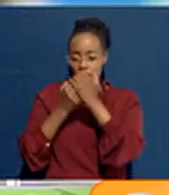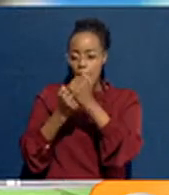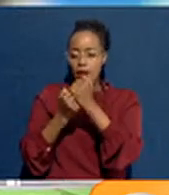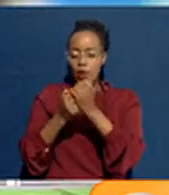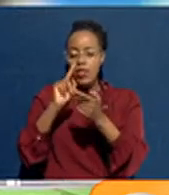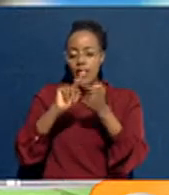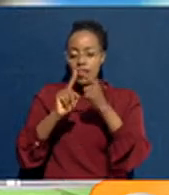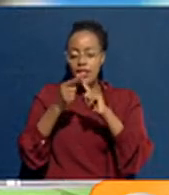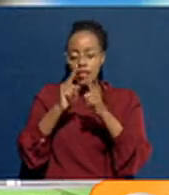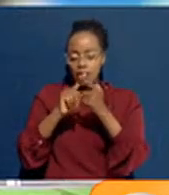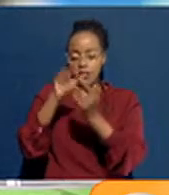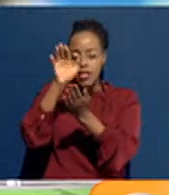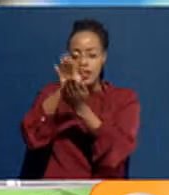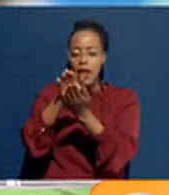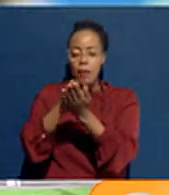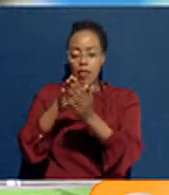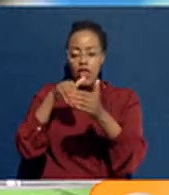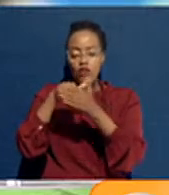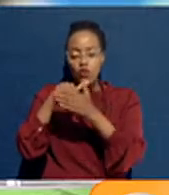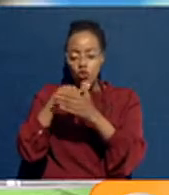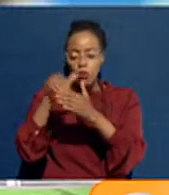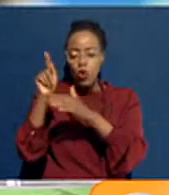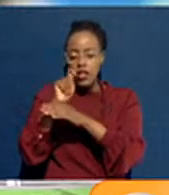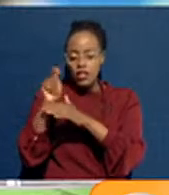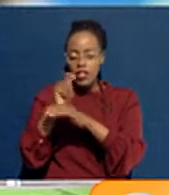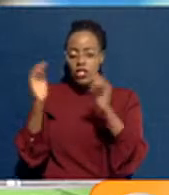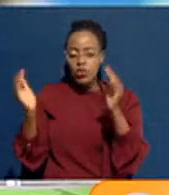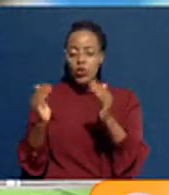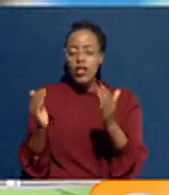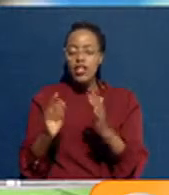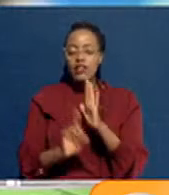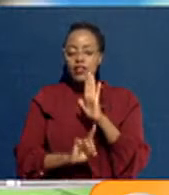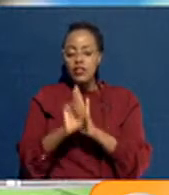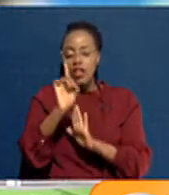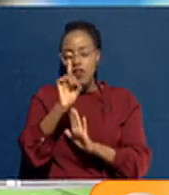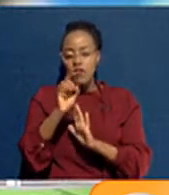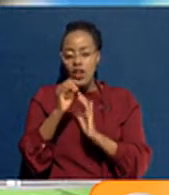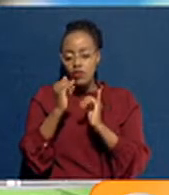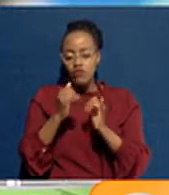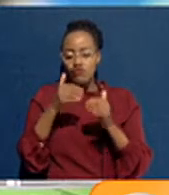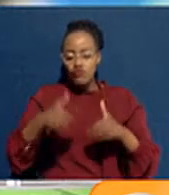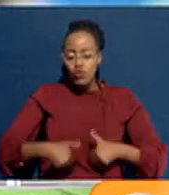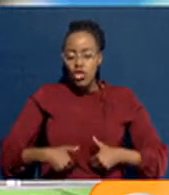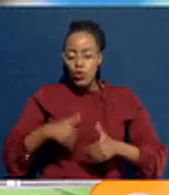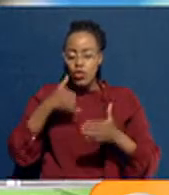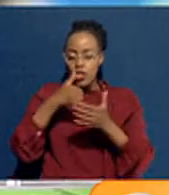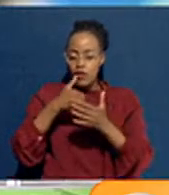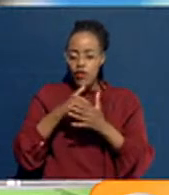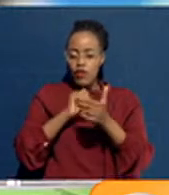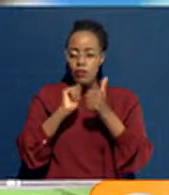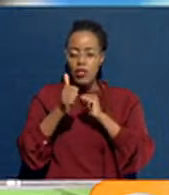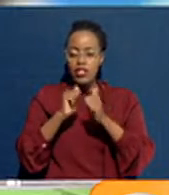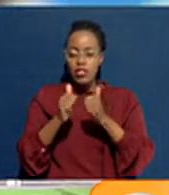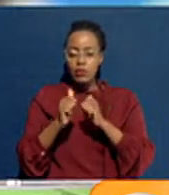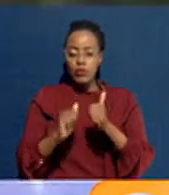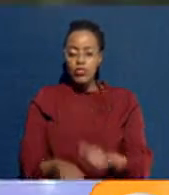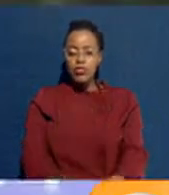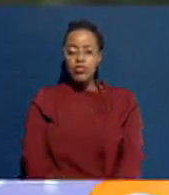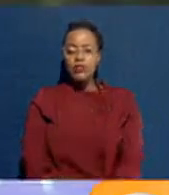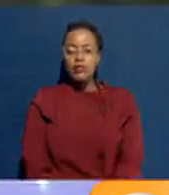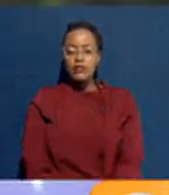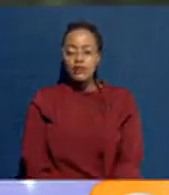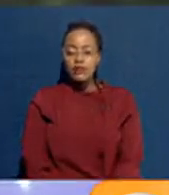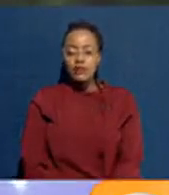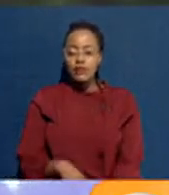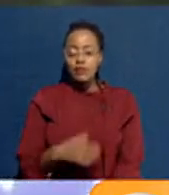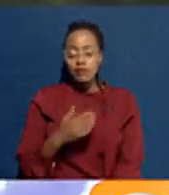Standard Chartered Bank. The football clinic is to encourage and develop youth involvement in sports in the entire country. It's great